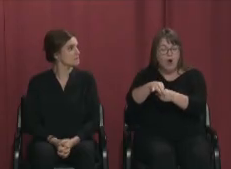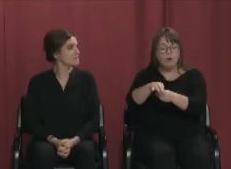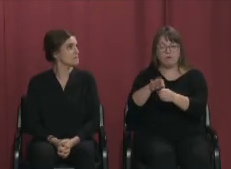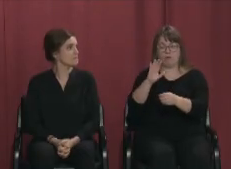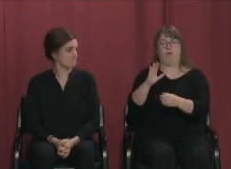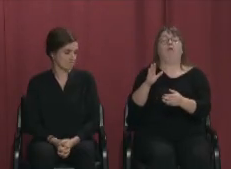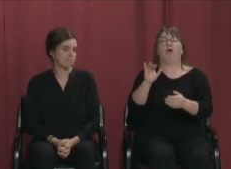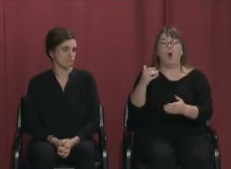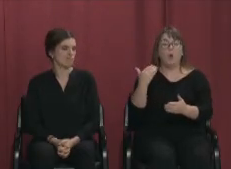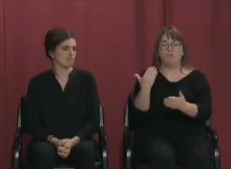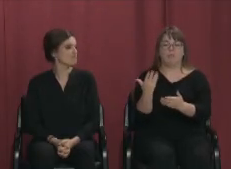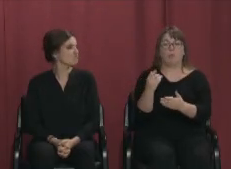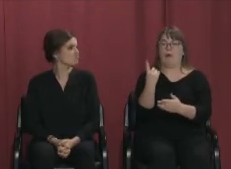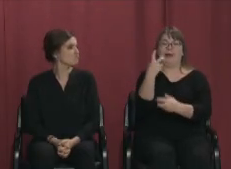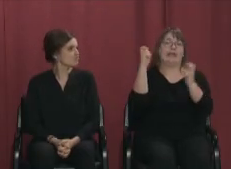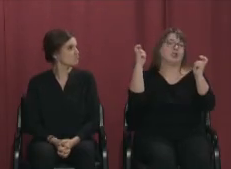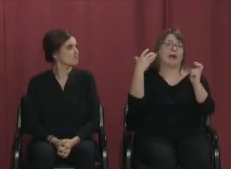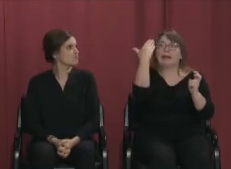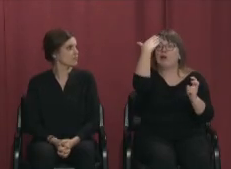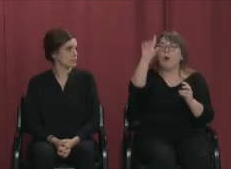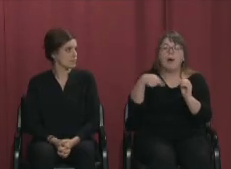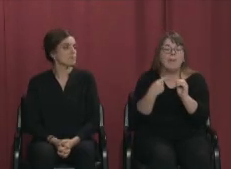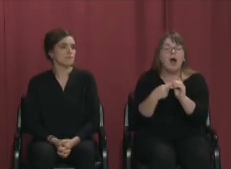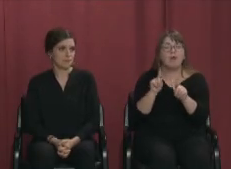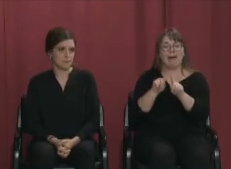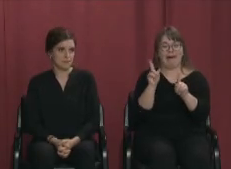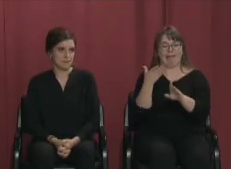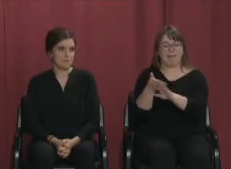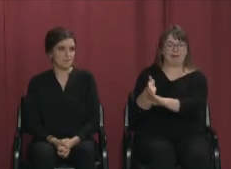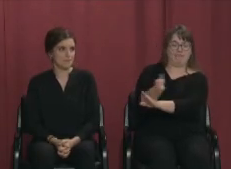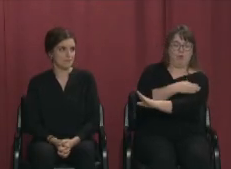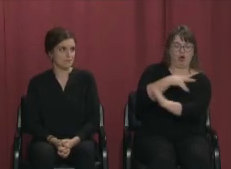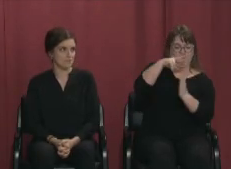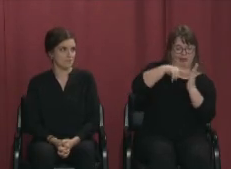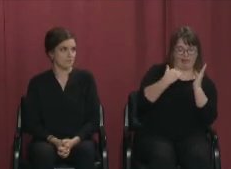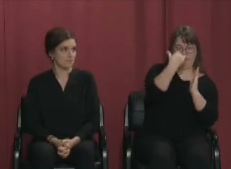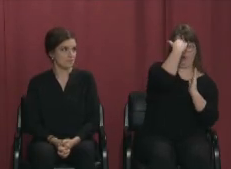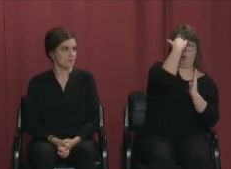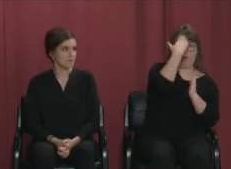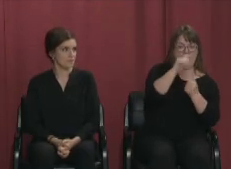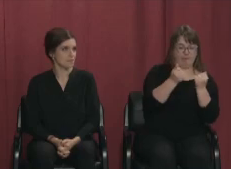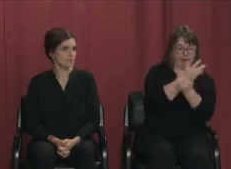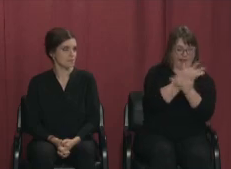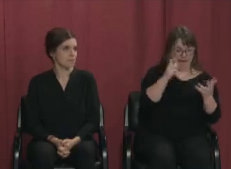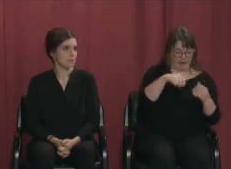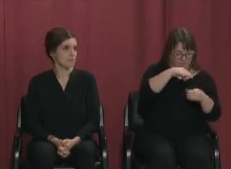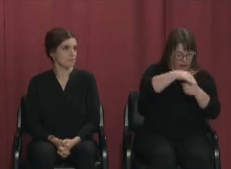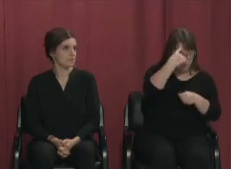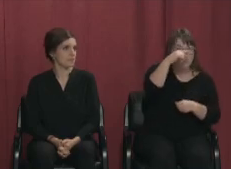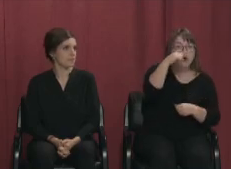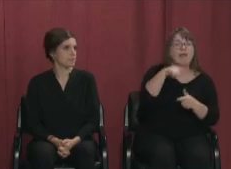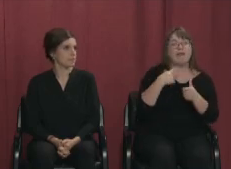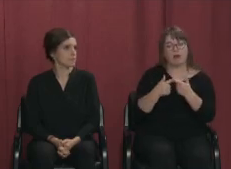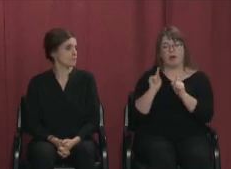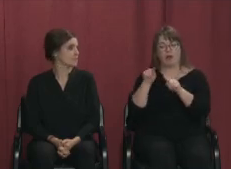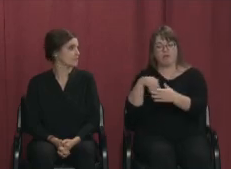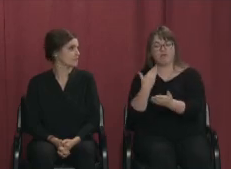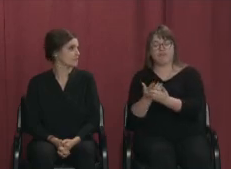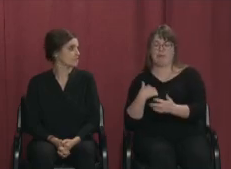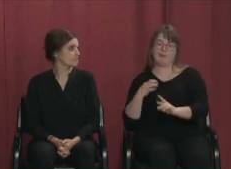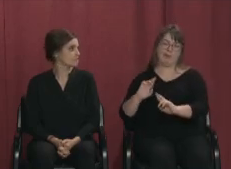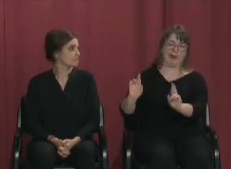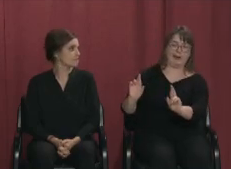about that. So that way I really know what exactly I'm going to be asked to address. Let's imagine